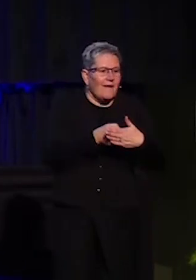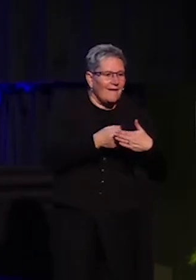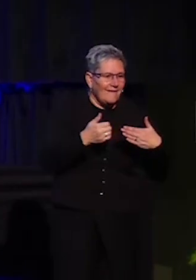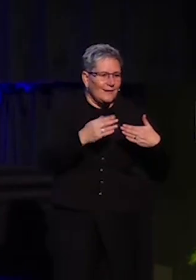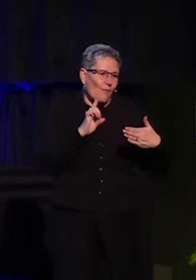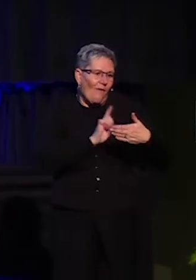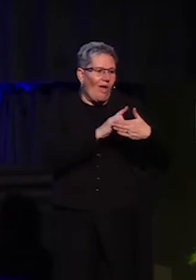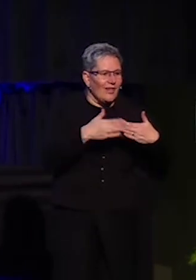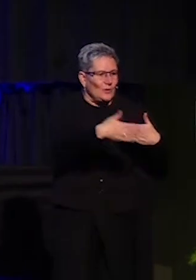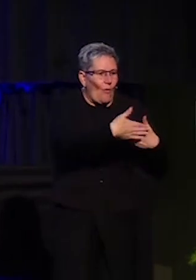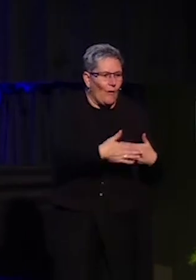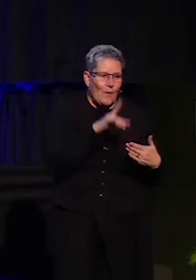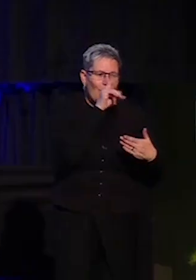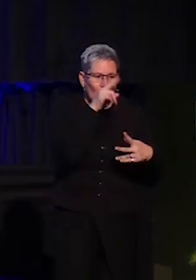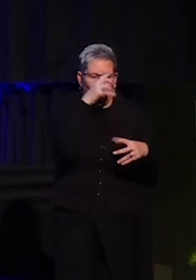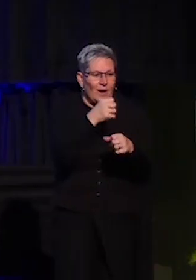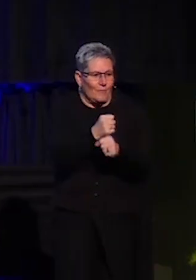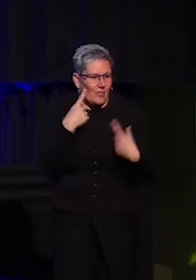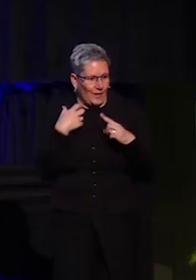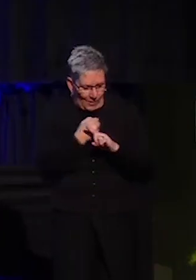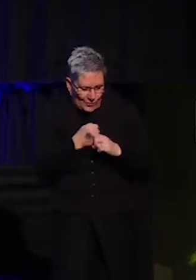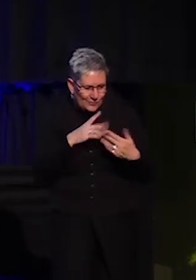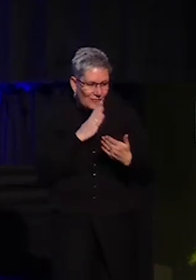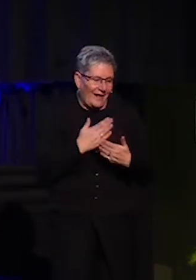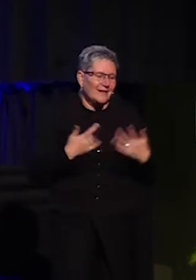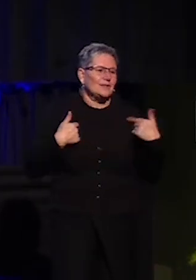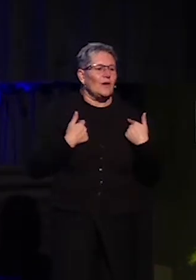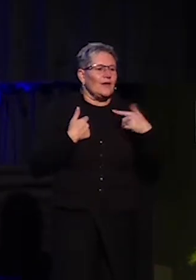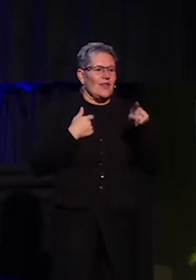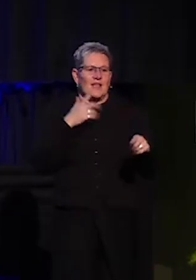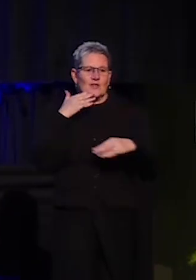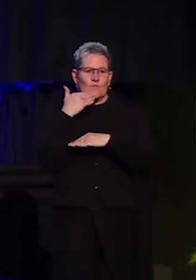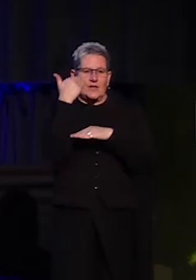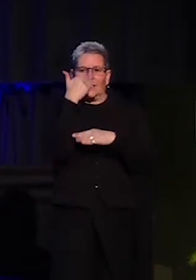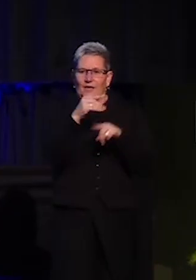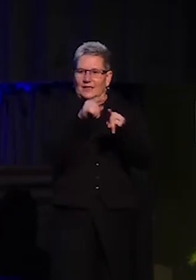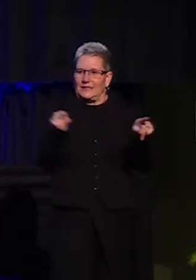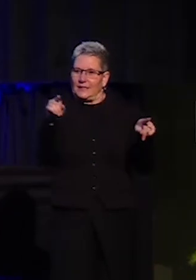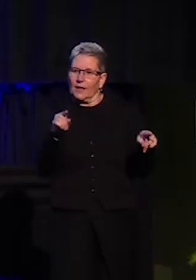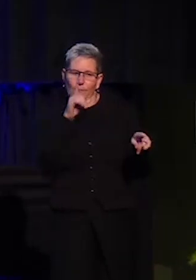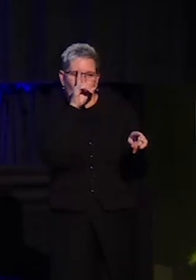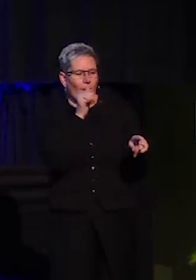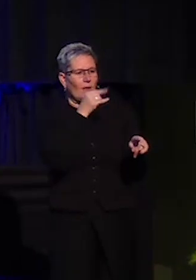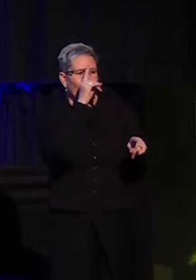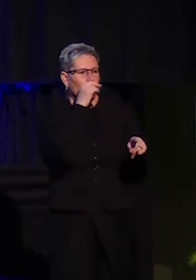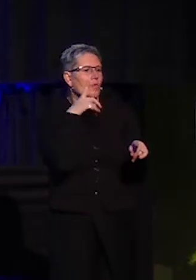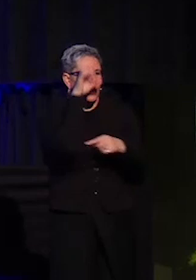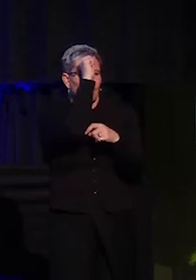All that makes me wonder whether any of these presentations actually do anything for anybody, because they're the things that people remember.